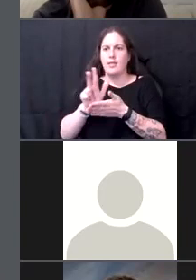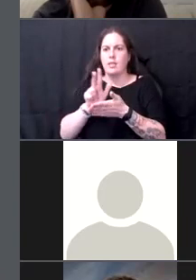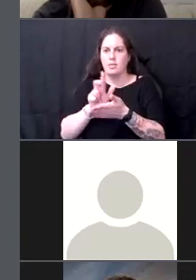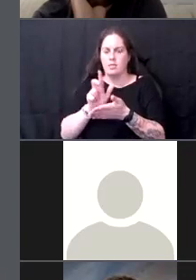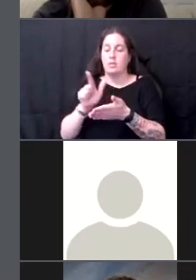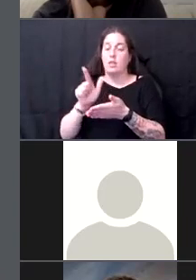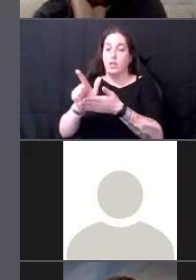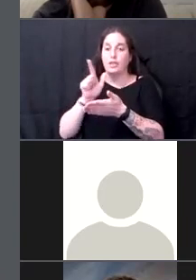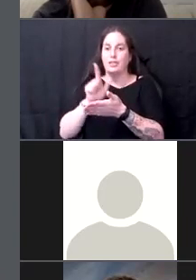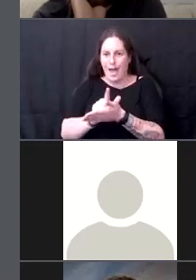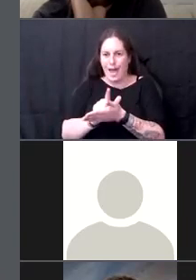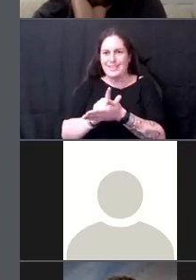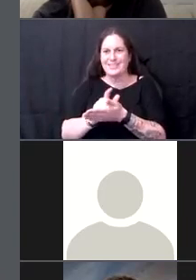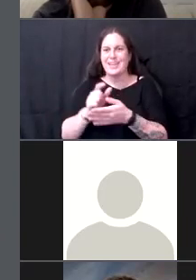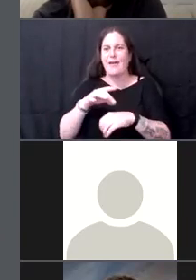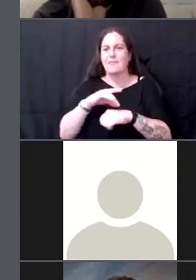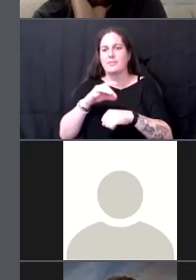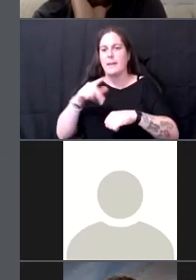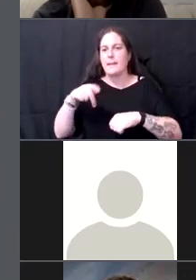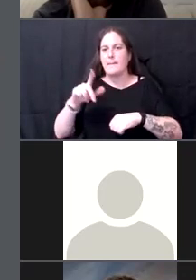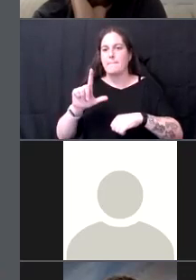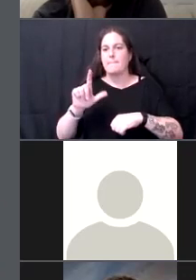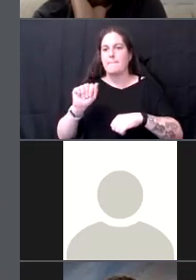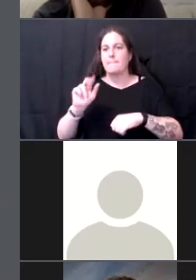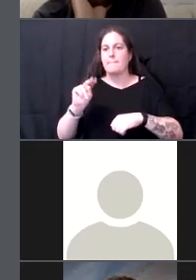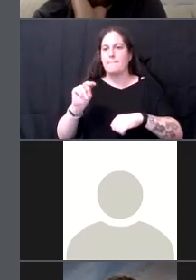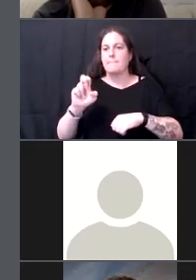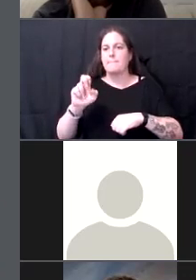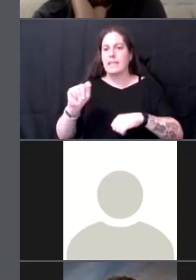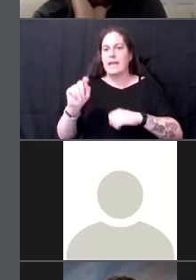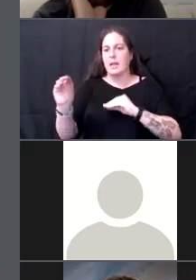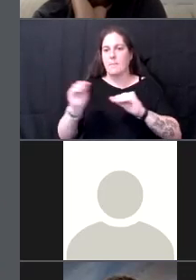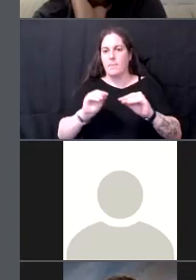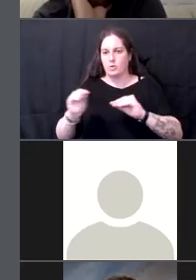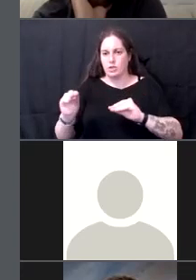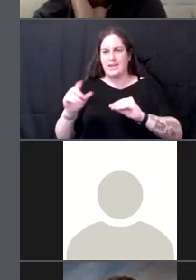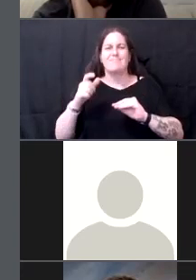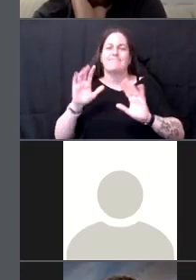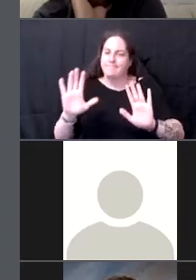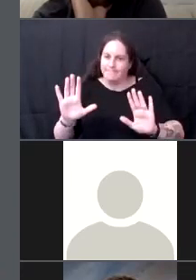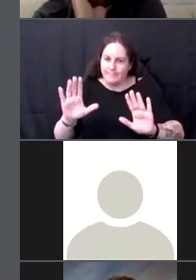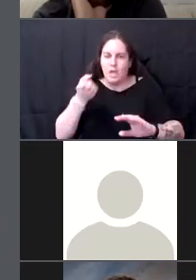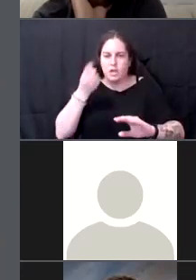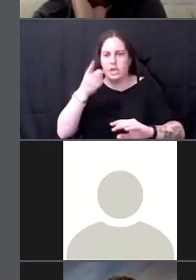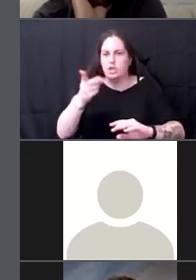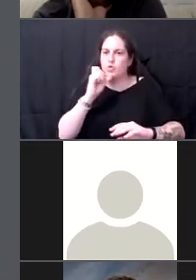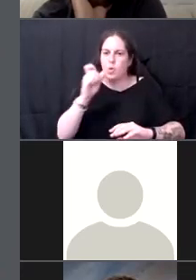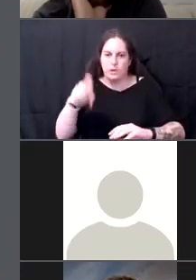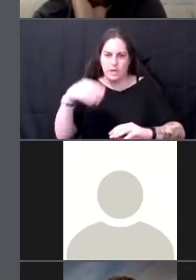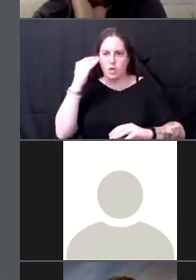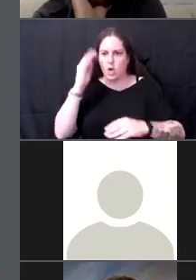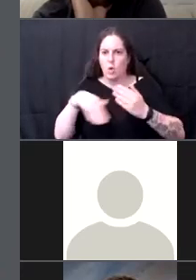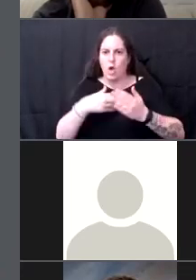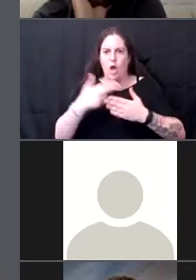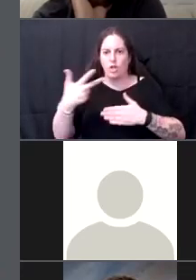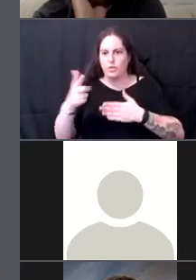Now, I'm not interested in you knowing Kepler's laws. I do want